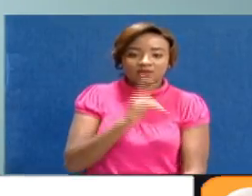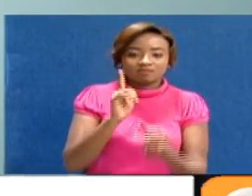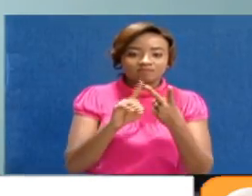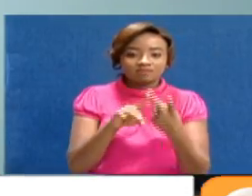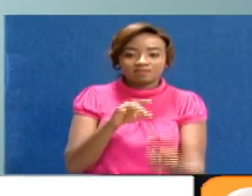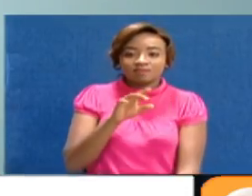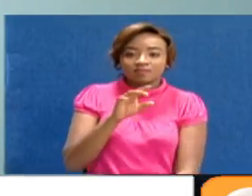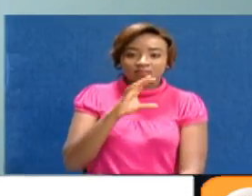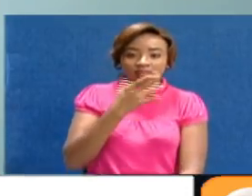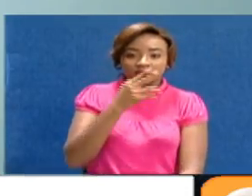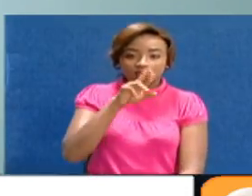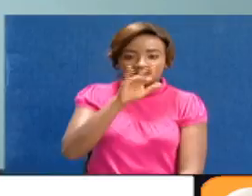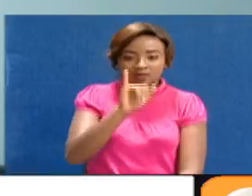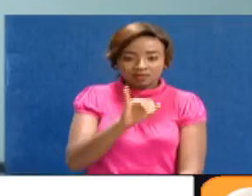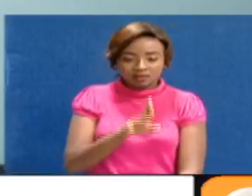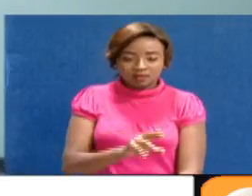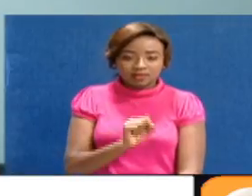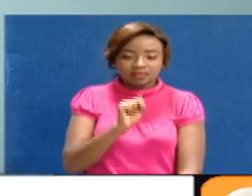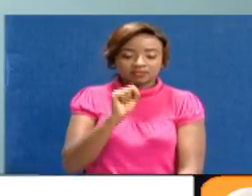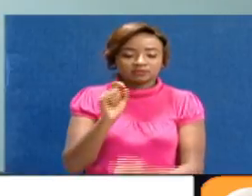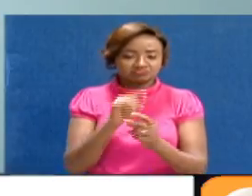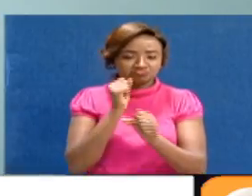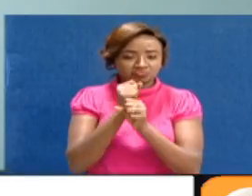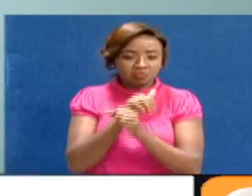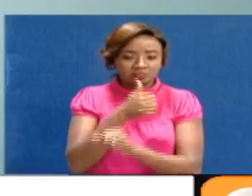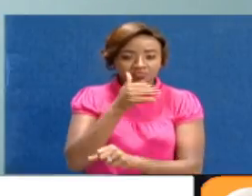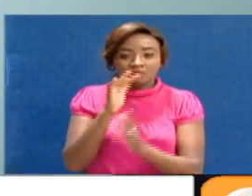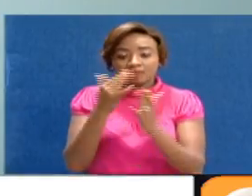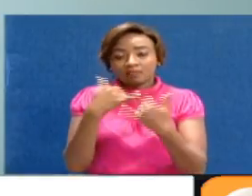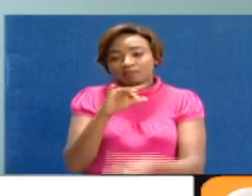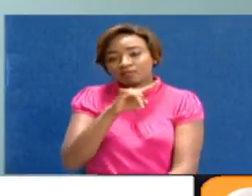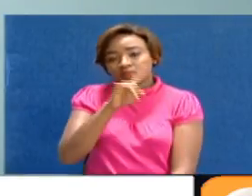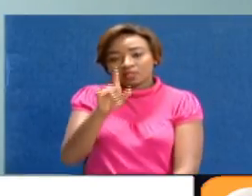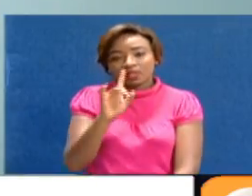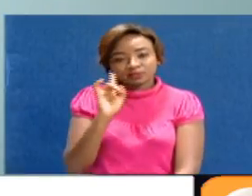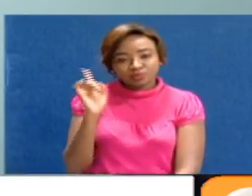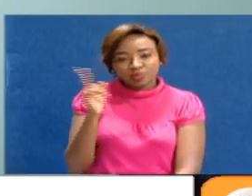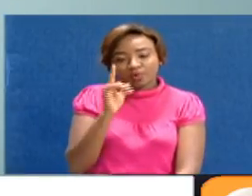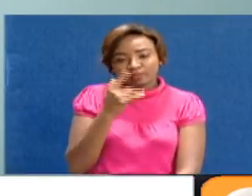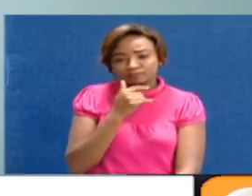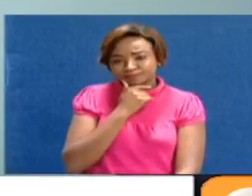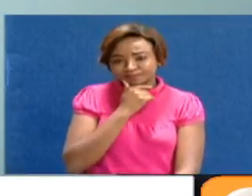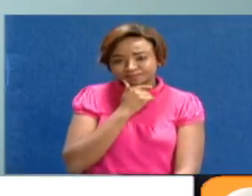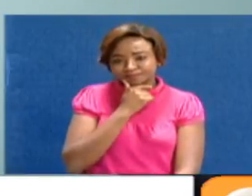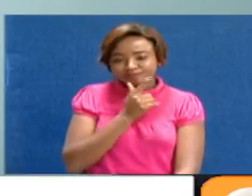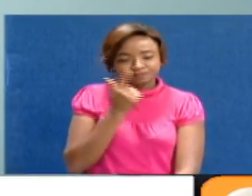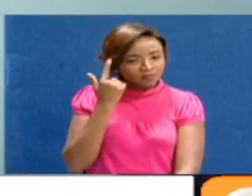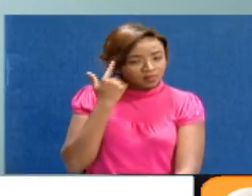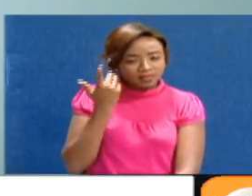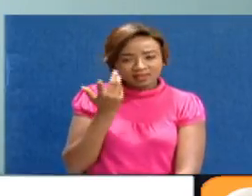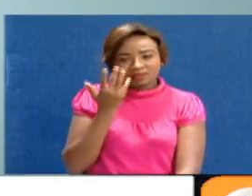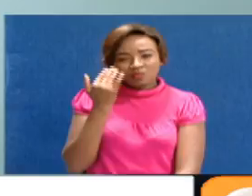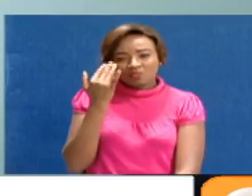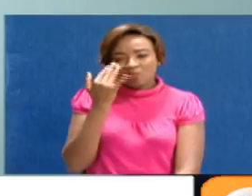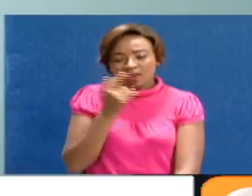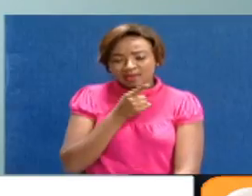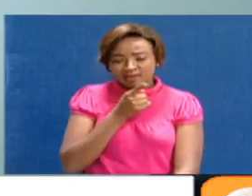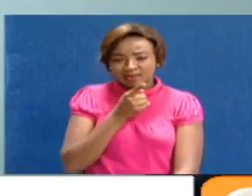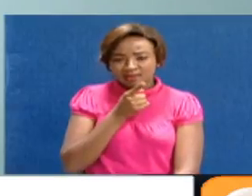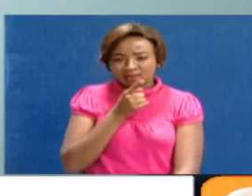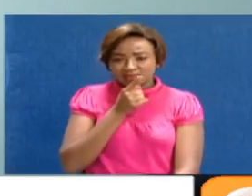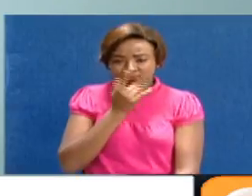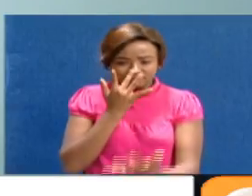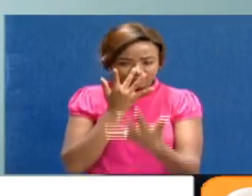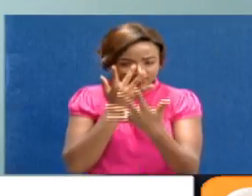Wahungu. That was an amazing, amazing job. And now to my question to all the panelists. What do you think are some of the factors affecting prosecution